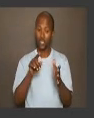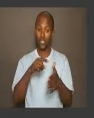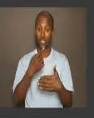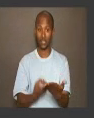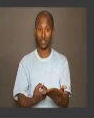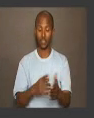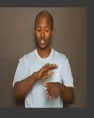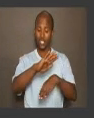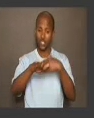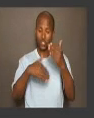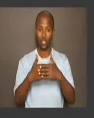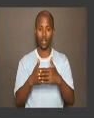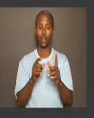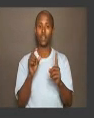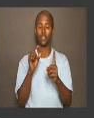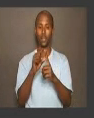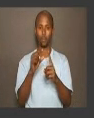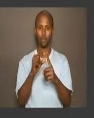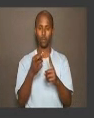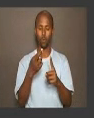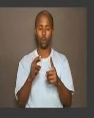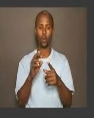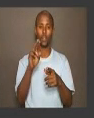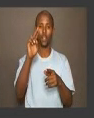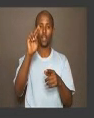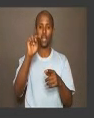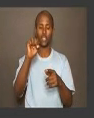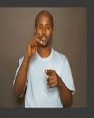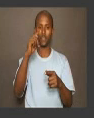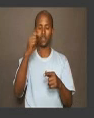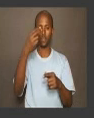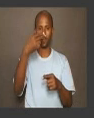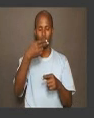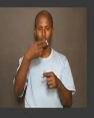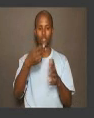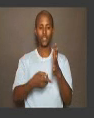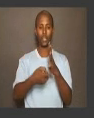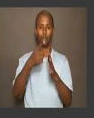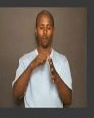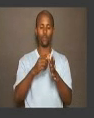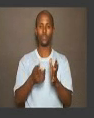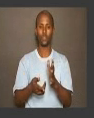term, or the nth term of the sequence.